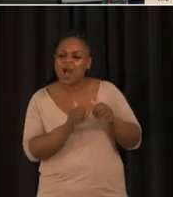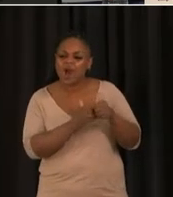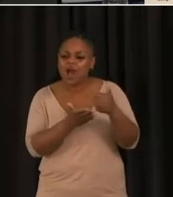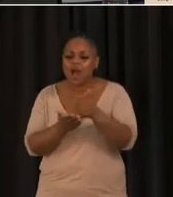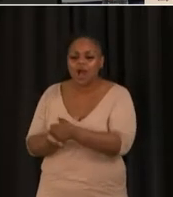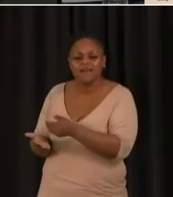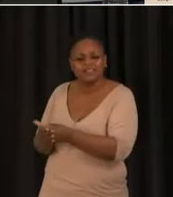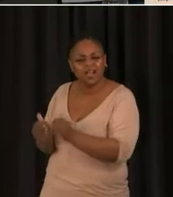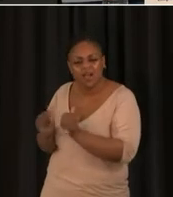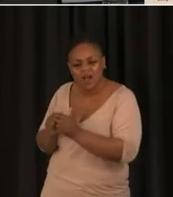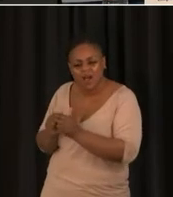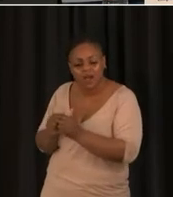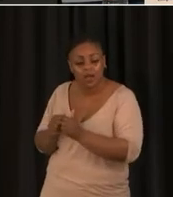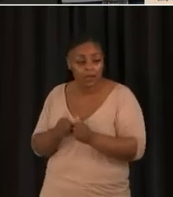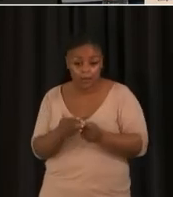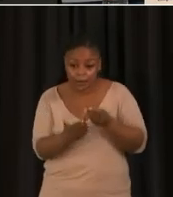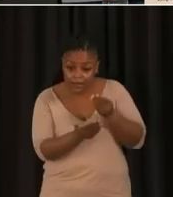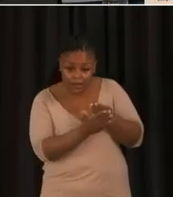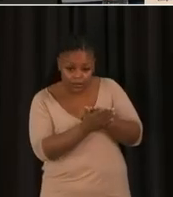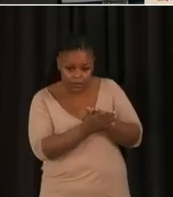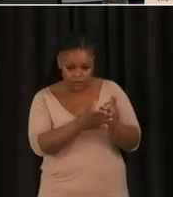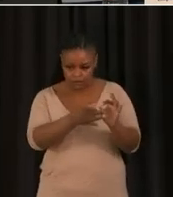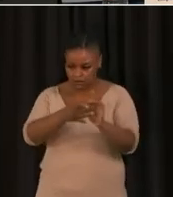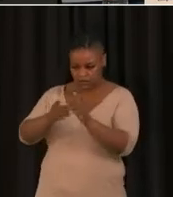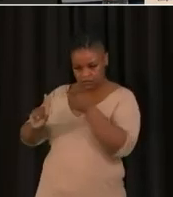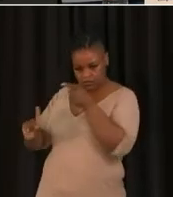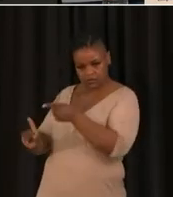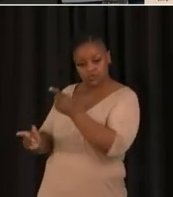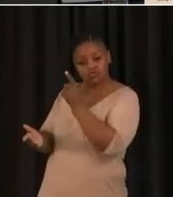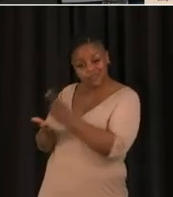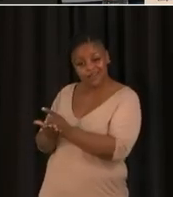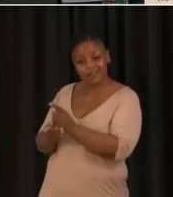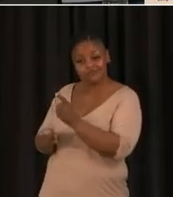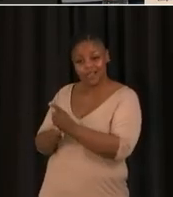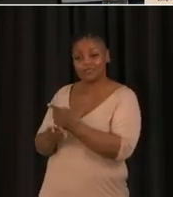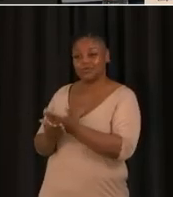health emergency. We are doing this program in partnership with